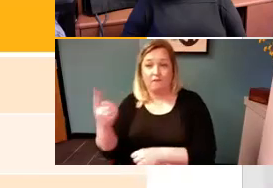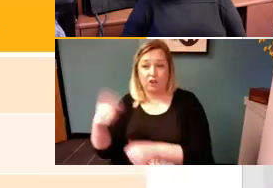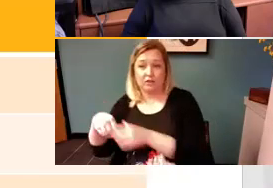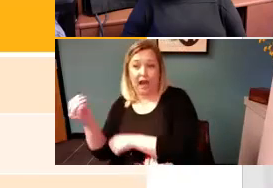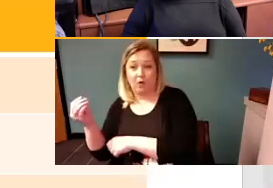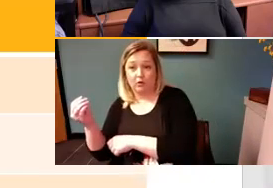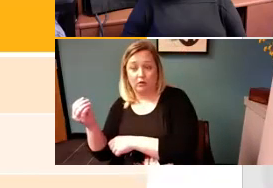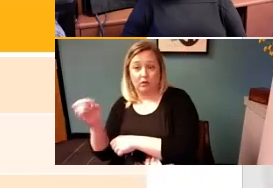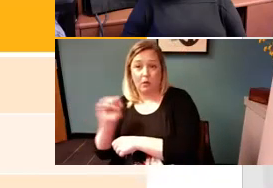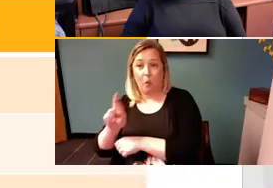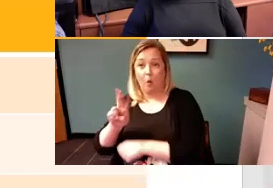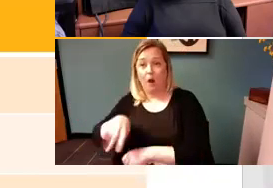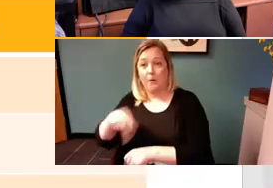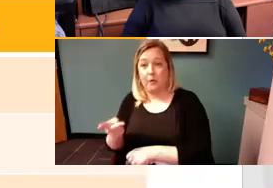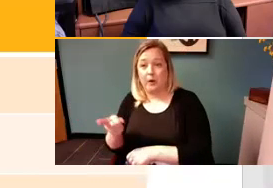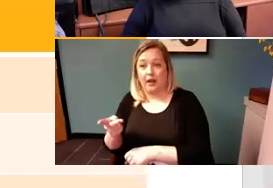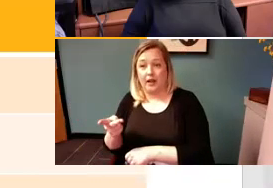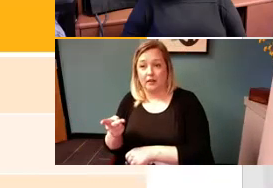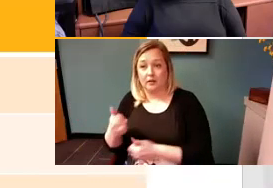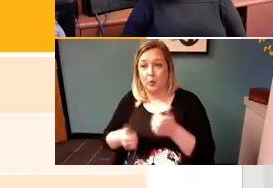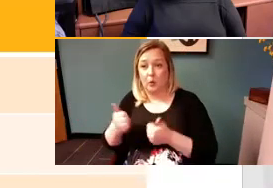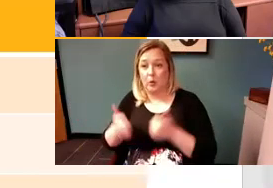FIFO? Type in the answer, please.